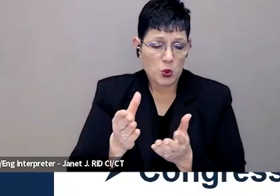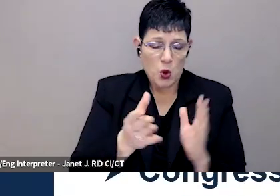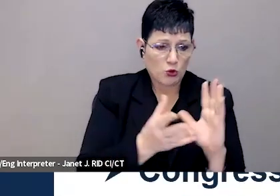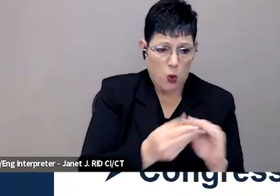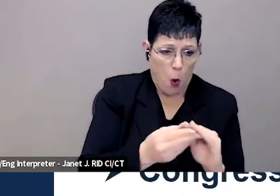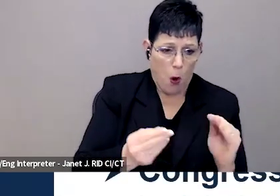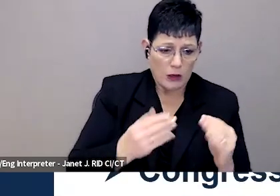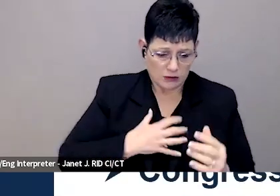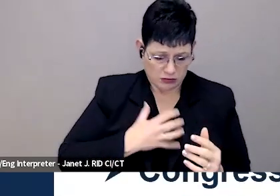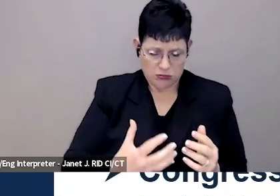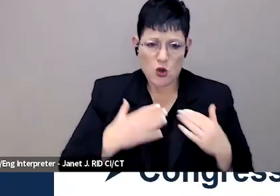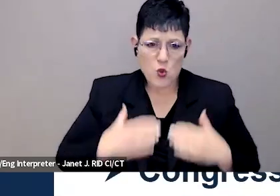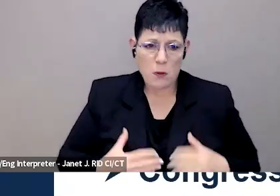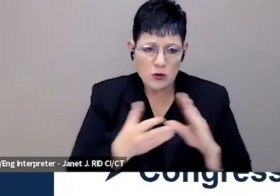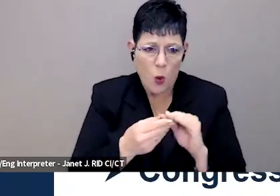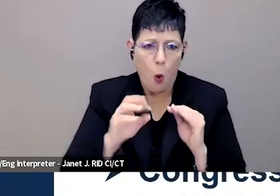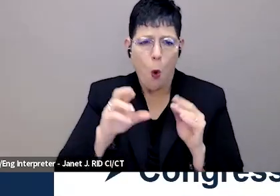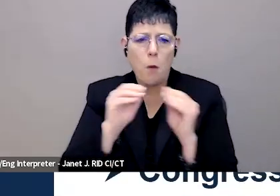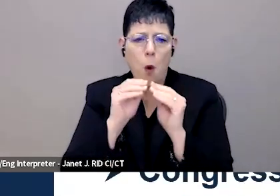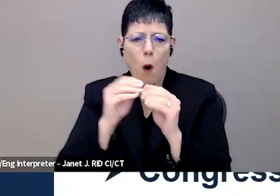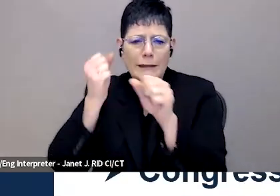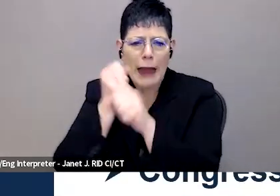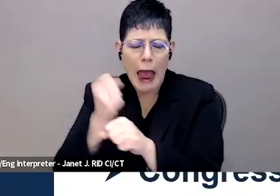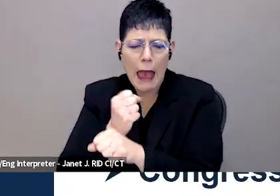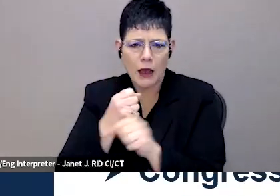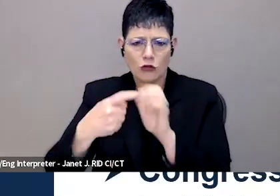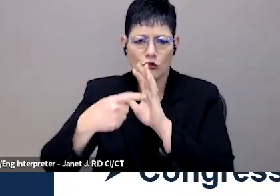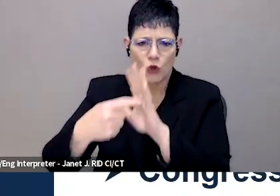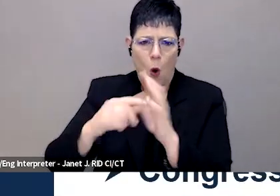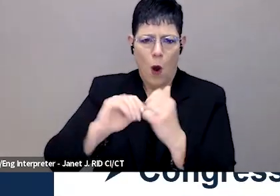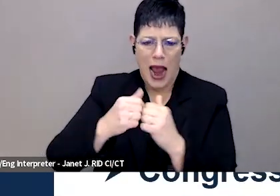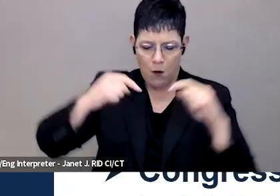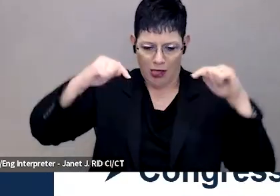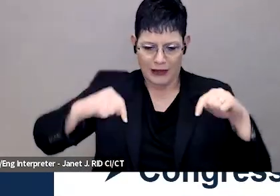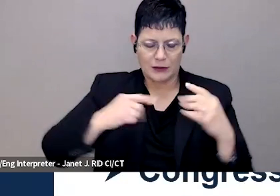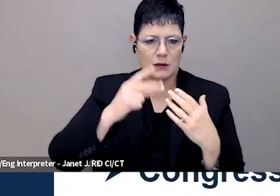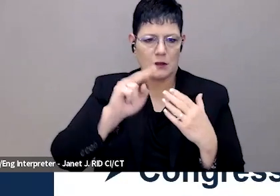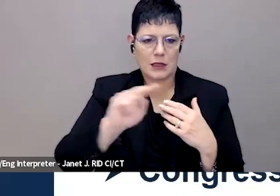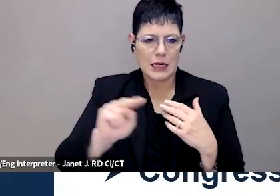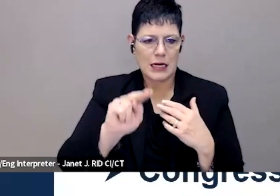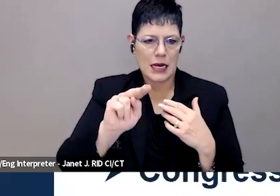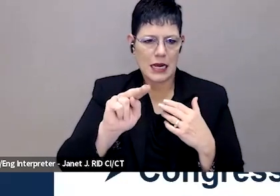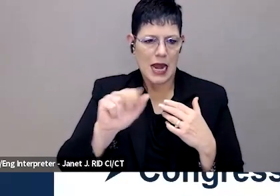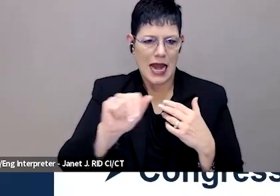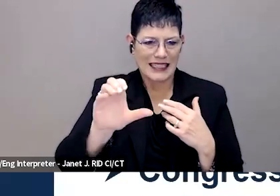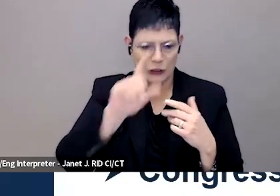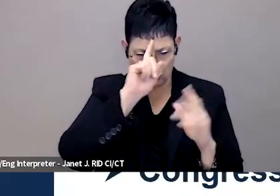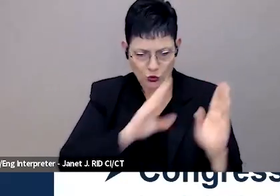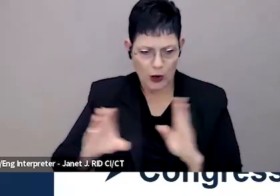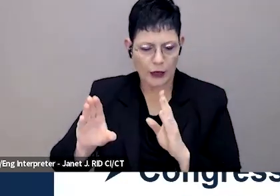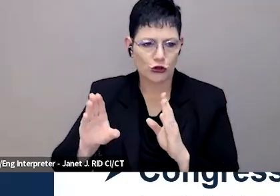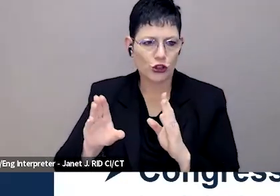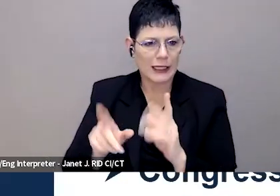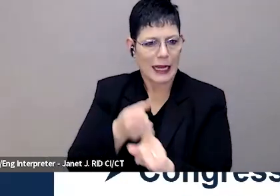quantitative approaches, so that we can communicate the impact and power of the national strategy as we continue to